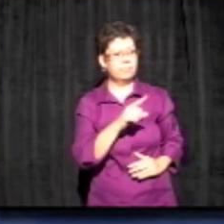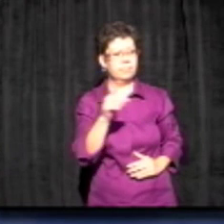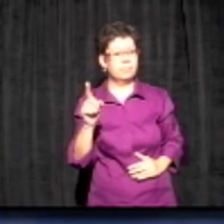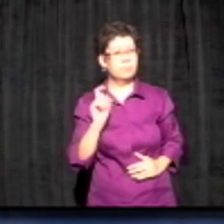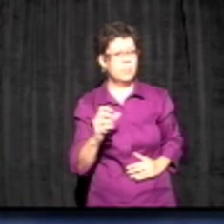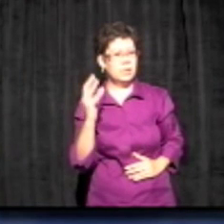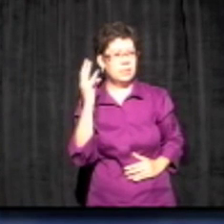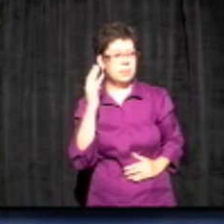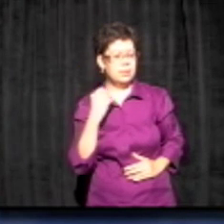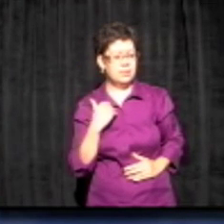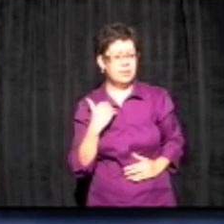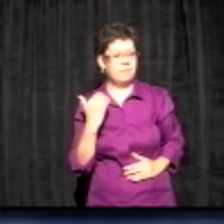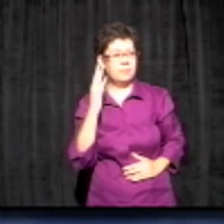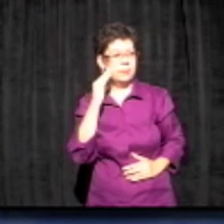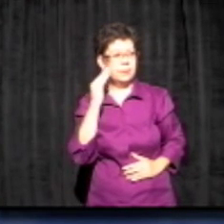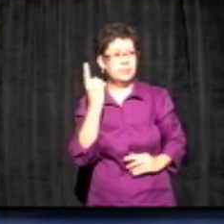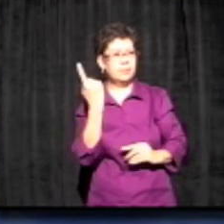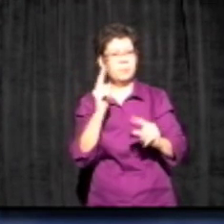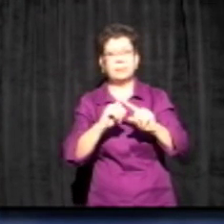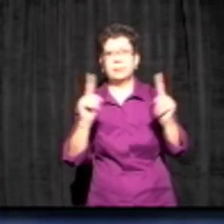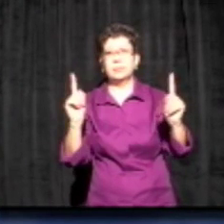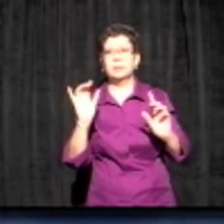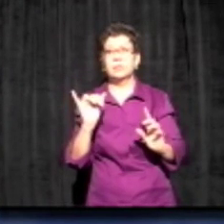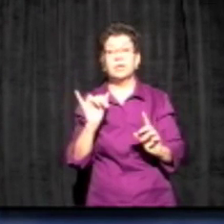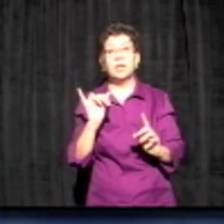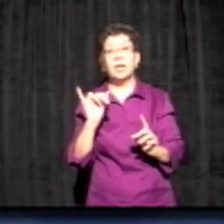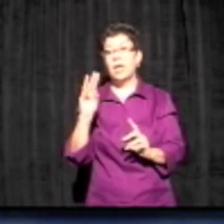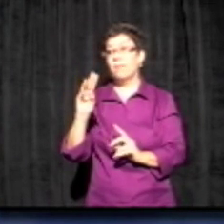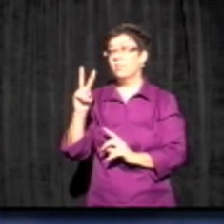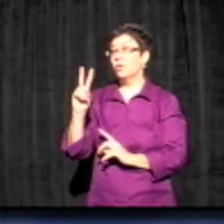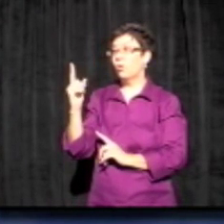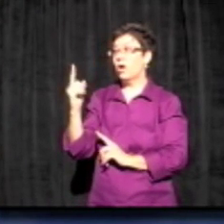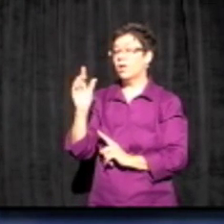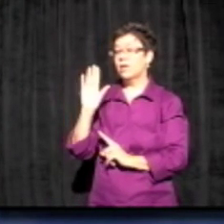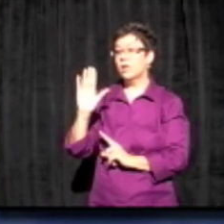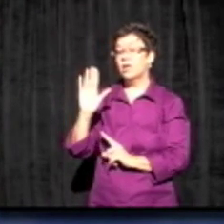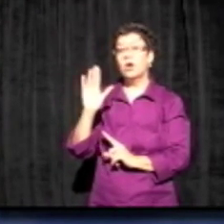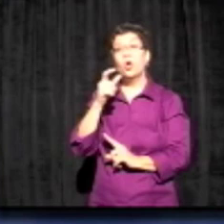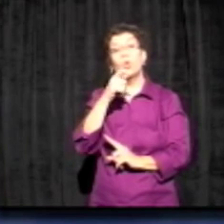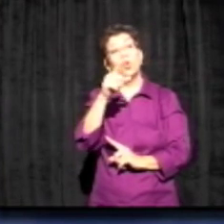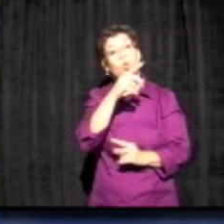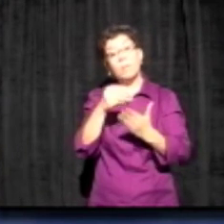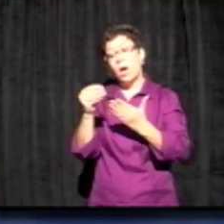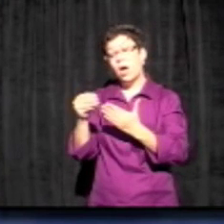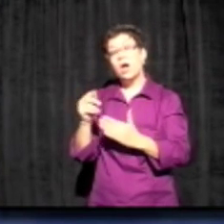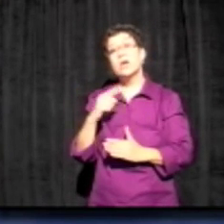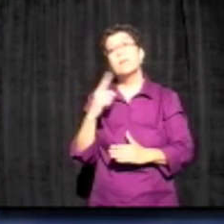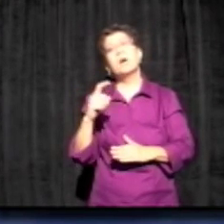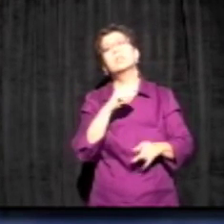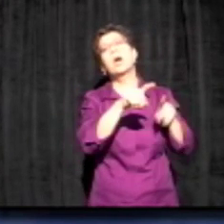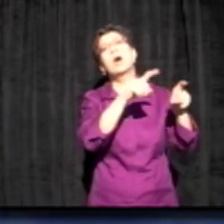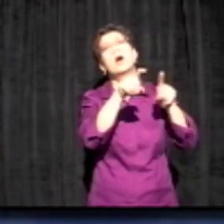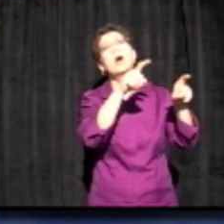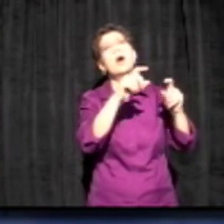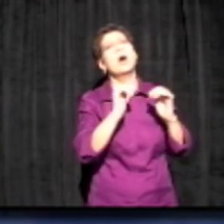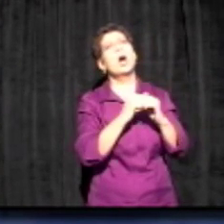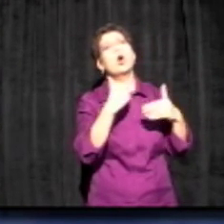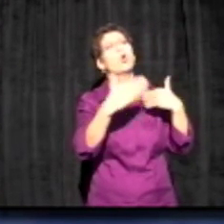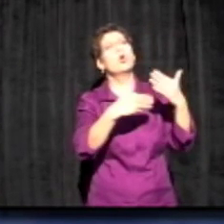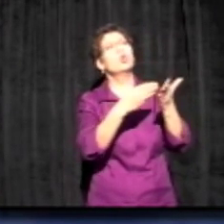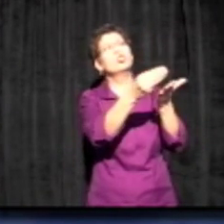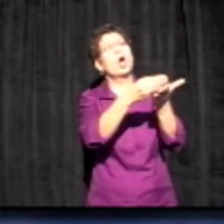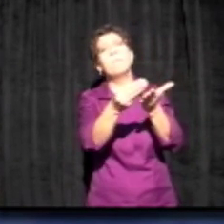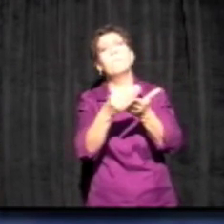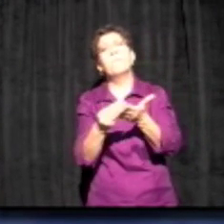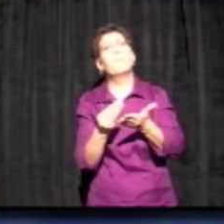experience also needed to be inspired by MV-1 prospects. And when we asked them, they told us that